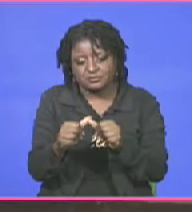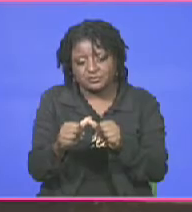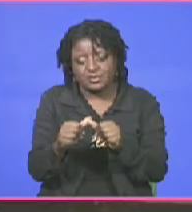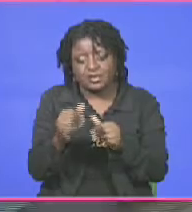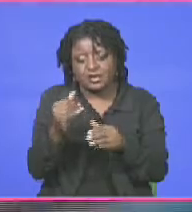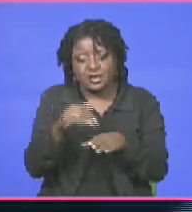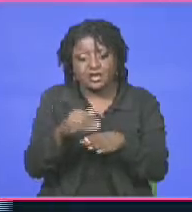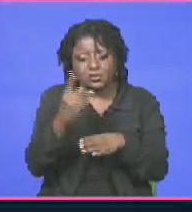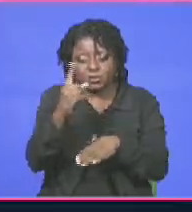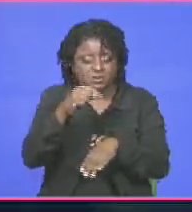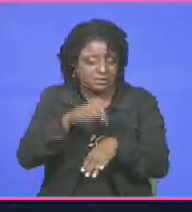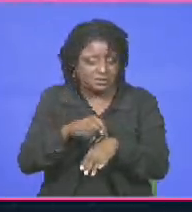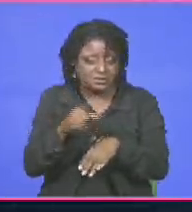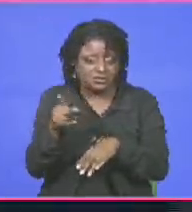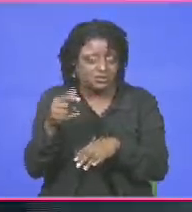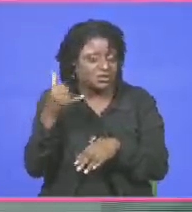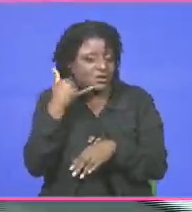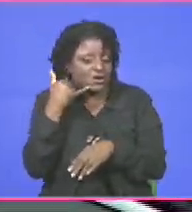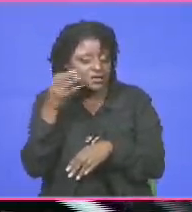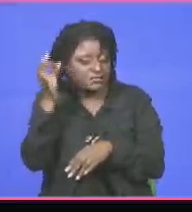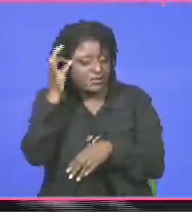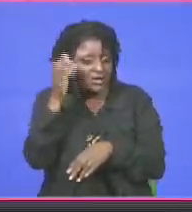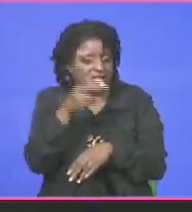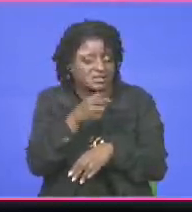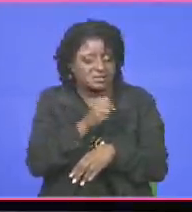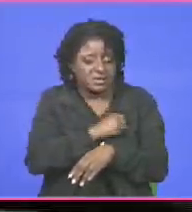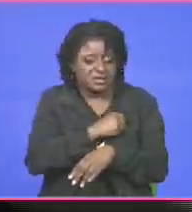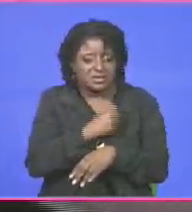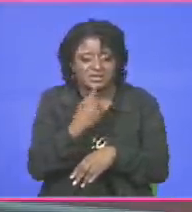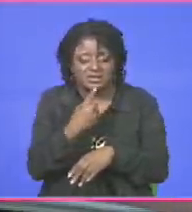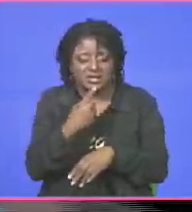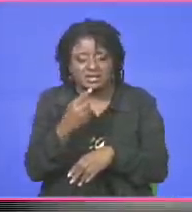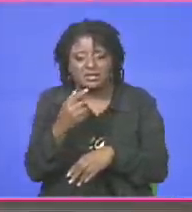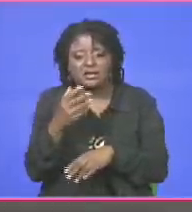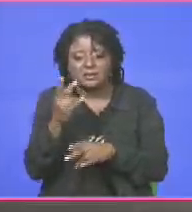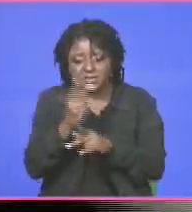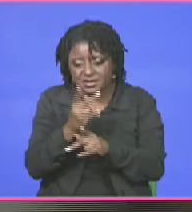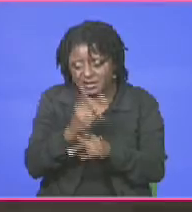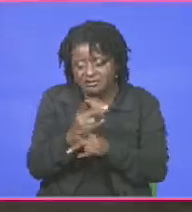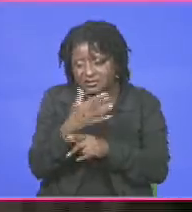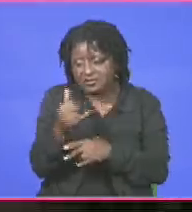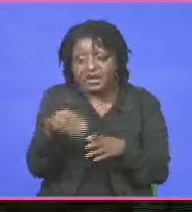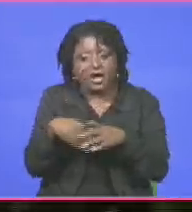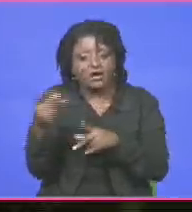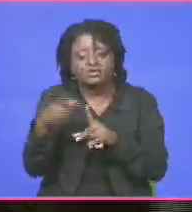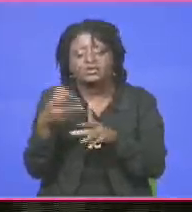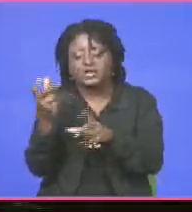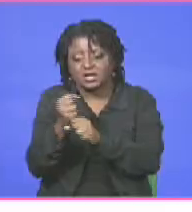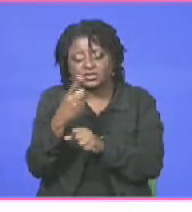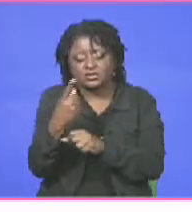one point she called Frank Smith and said, quote, "Be careful, they're out to get you," end quote.